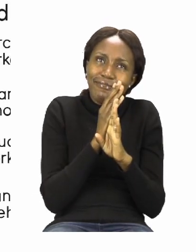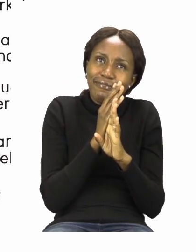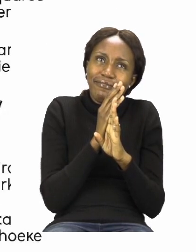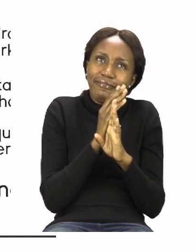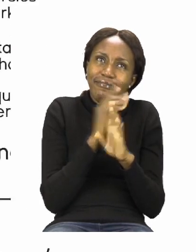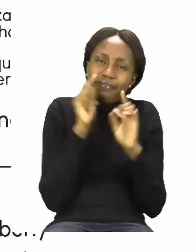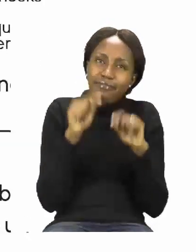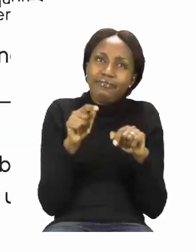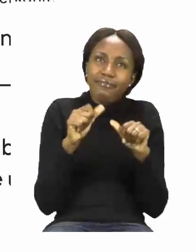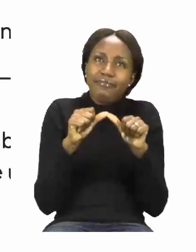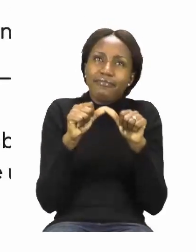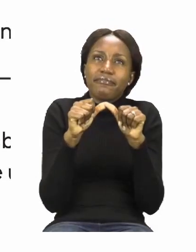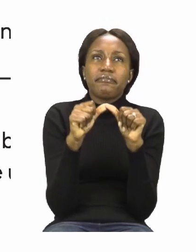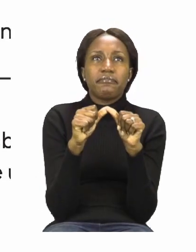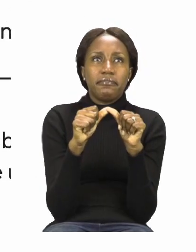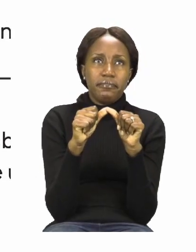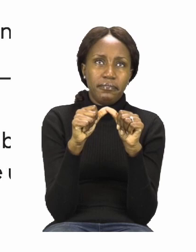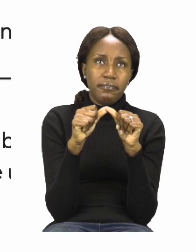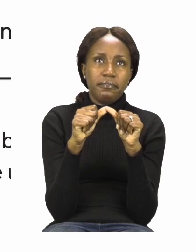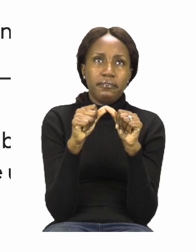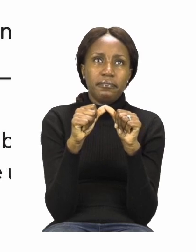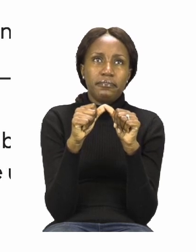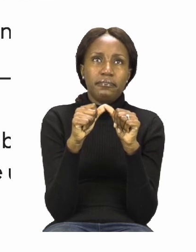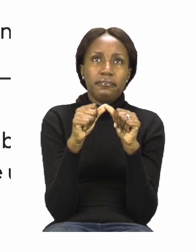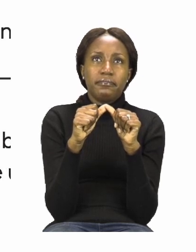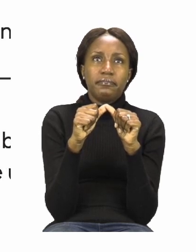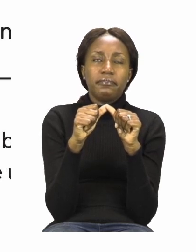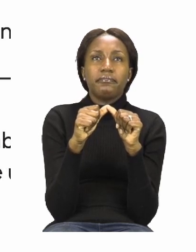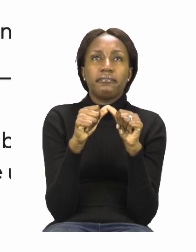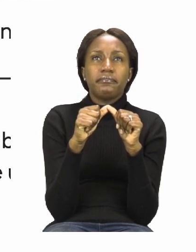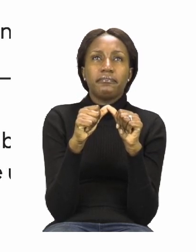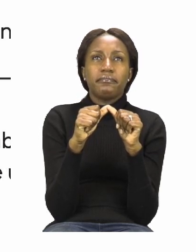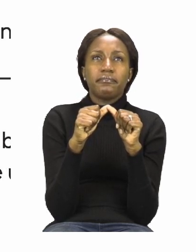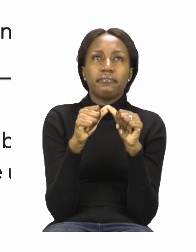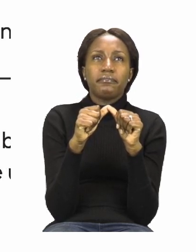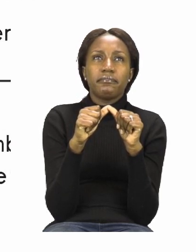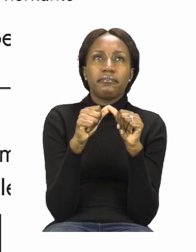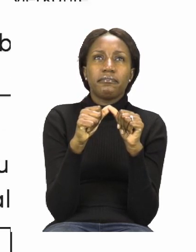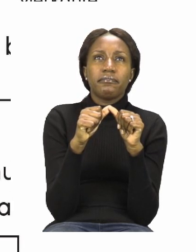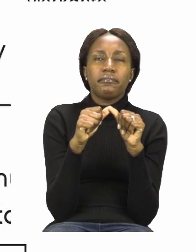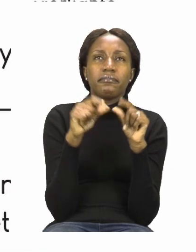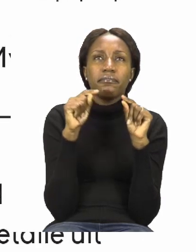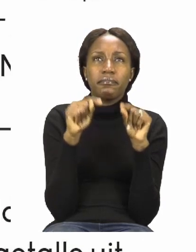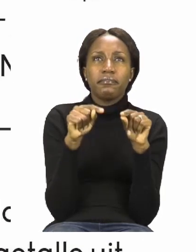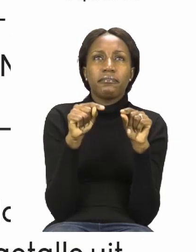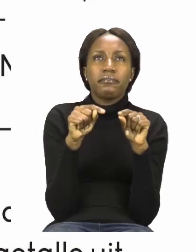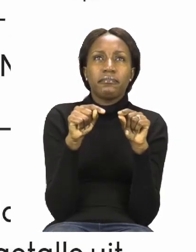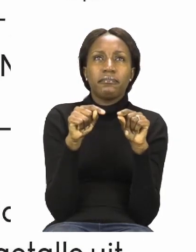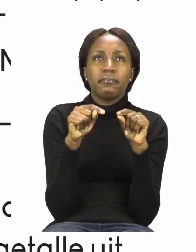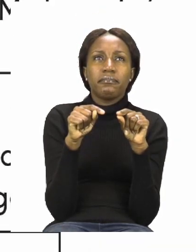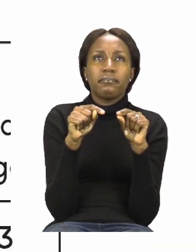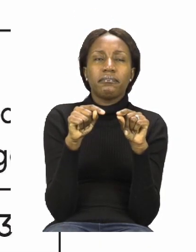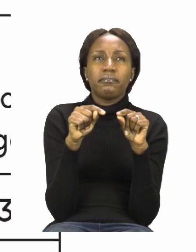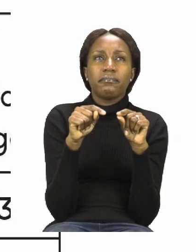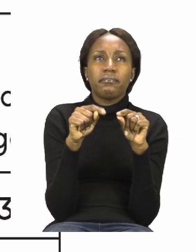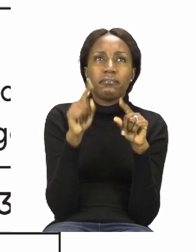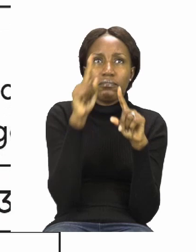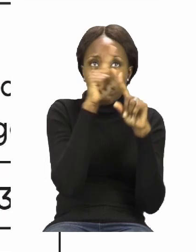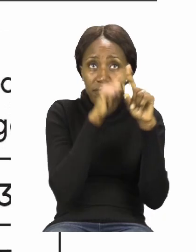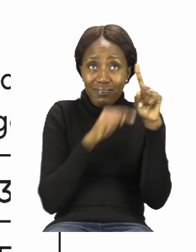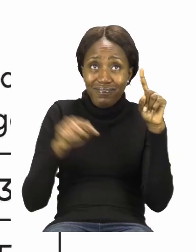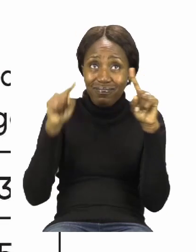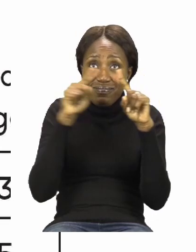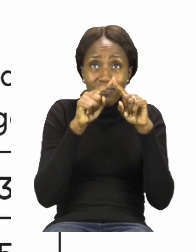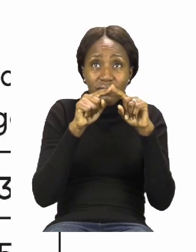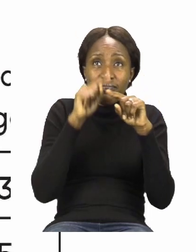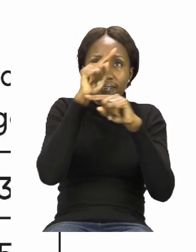go to the bottom of our exercise. This time we have changed and we are now saying circle the